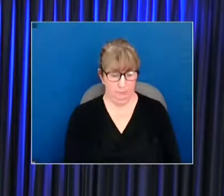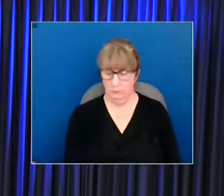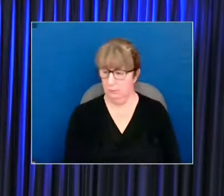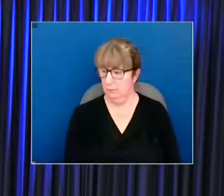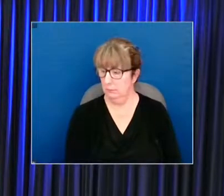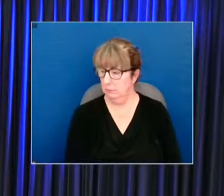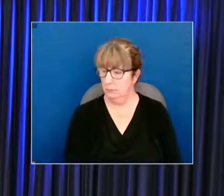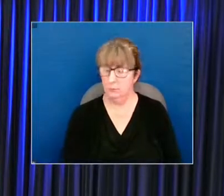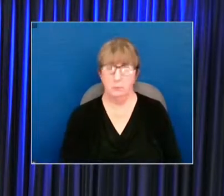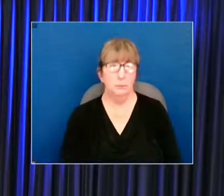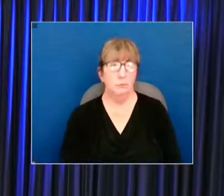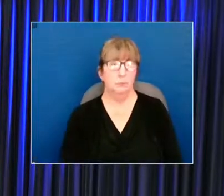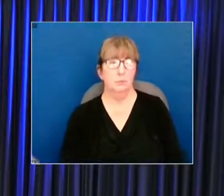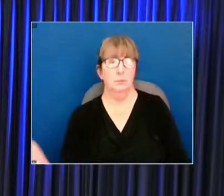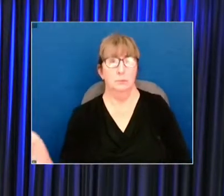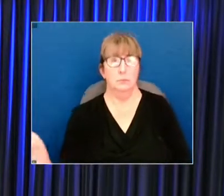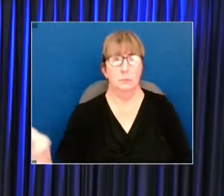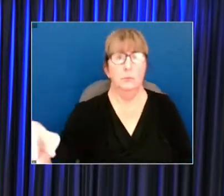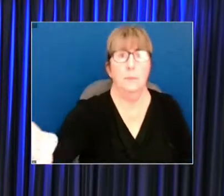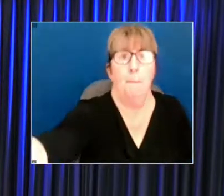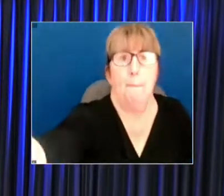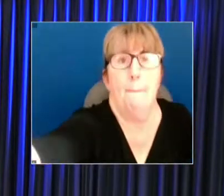You know what might be the difference? The fact that